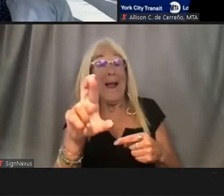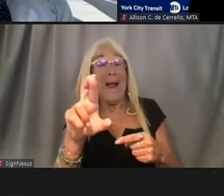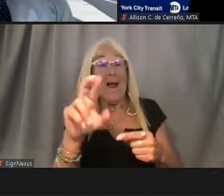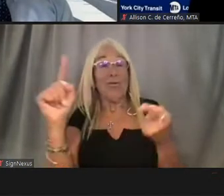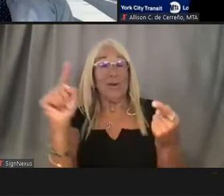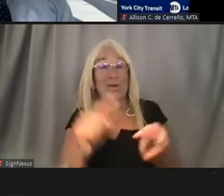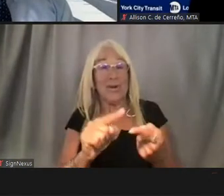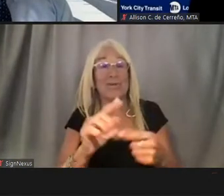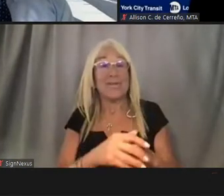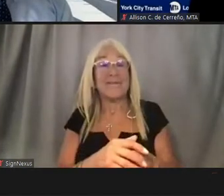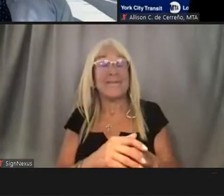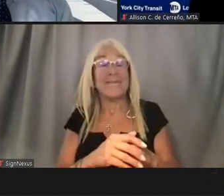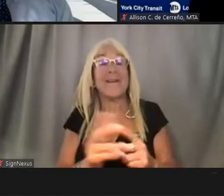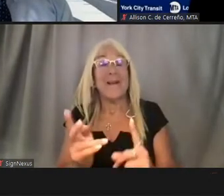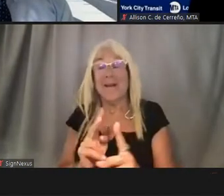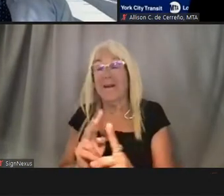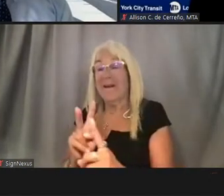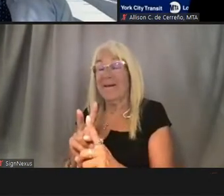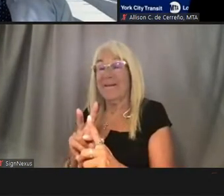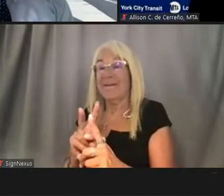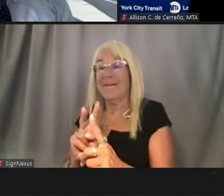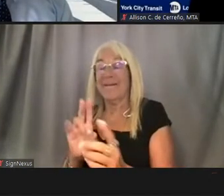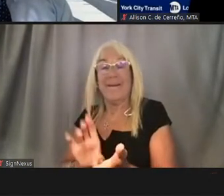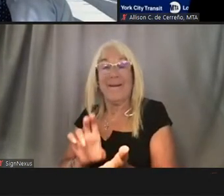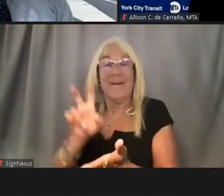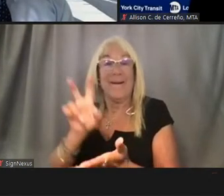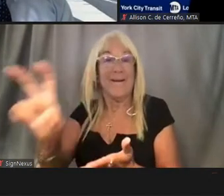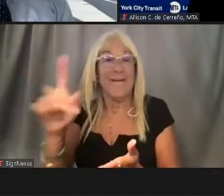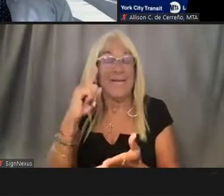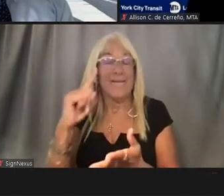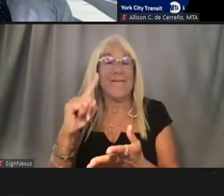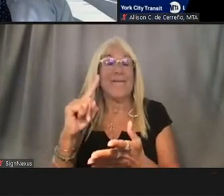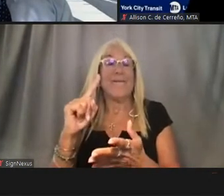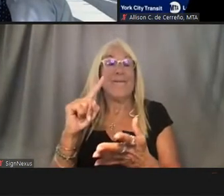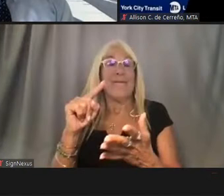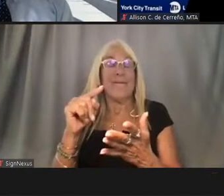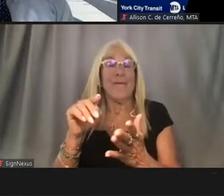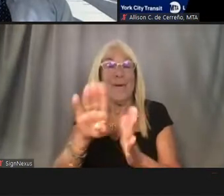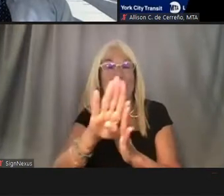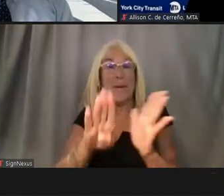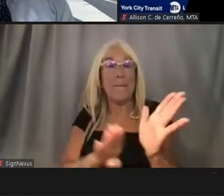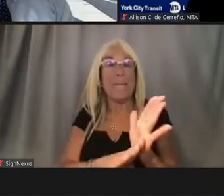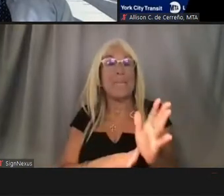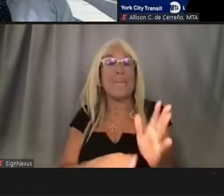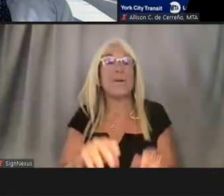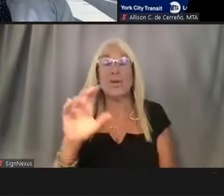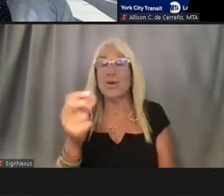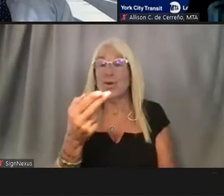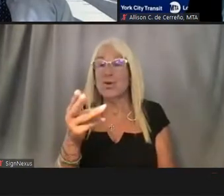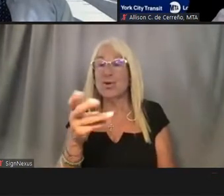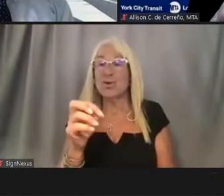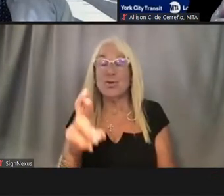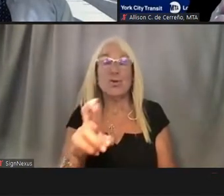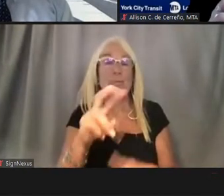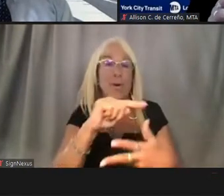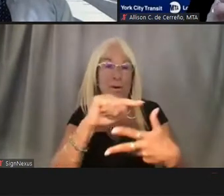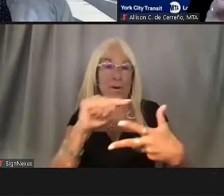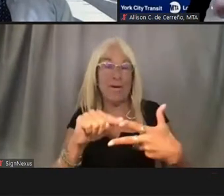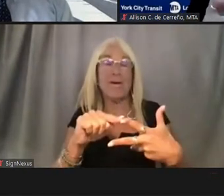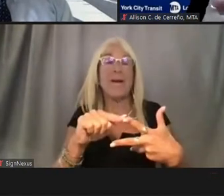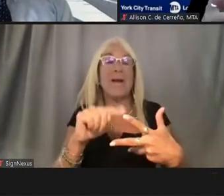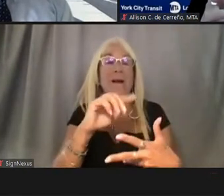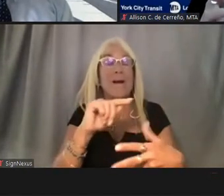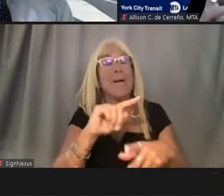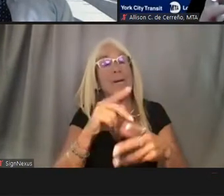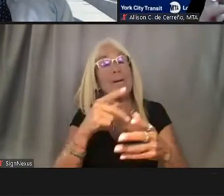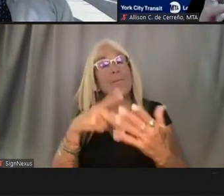was allocated as part of the bipartisan infrastructure bill that Senator Chuck Schumer and Congressman Richie Torres were both instrumental in getting passed but the project may